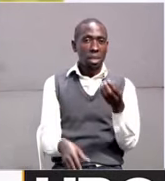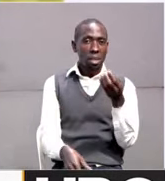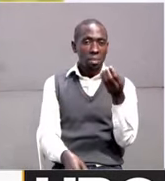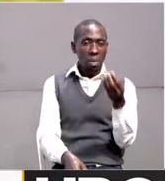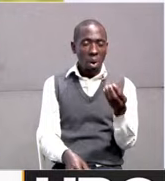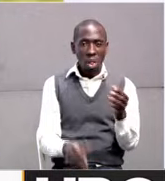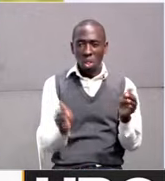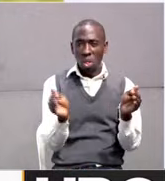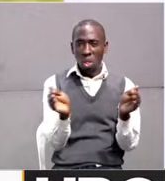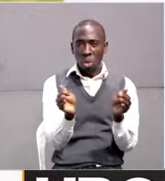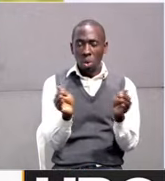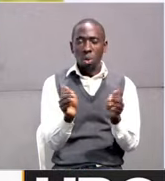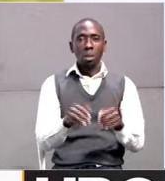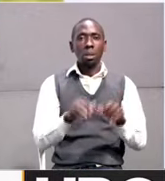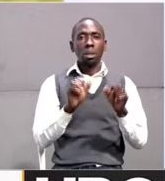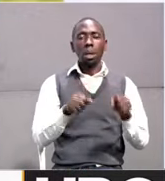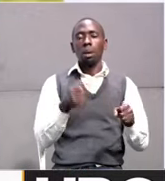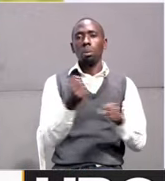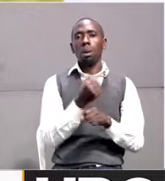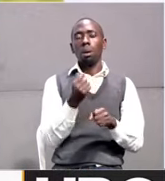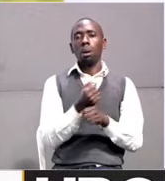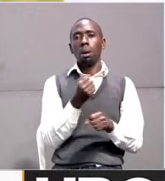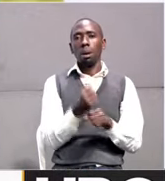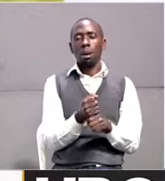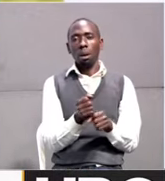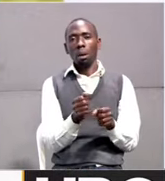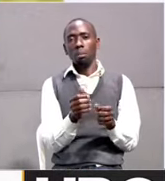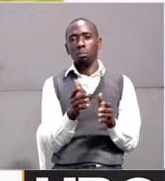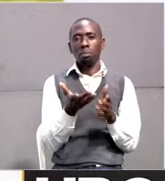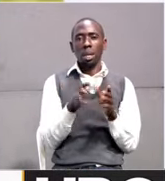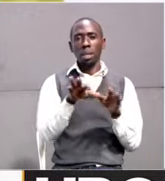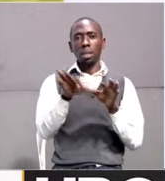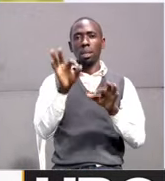you do intensive agriculture.